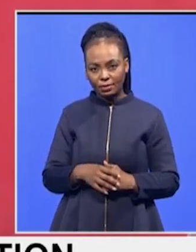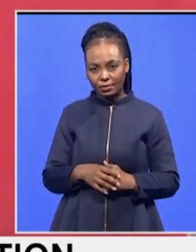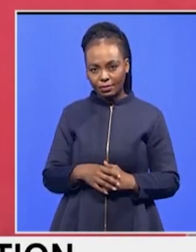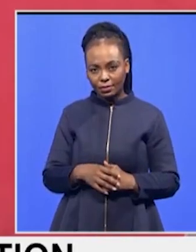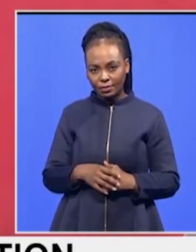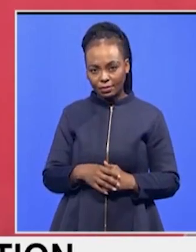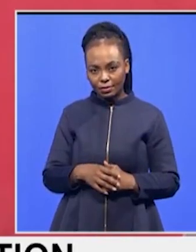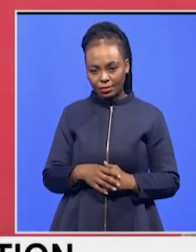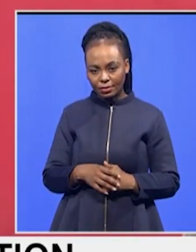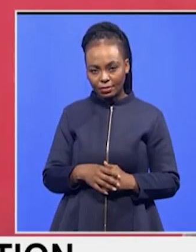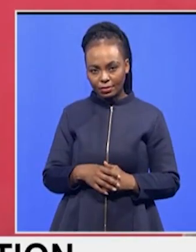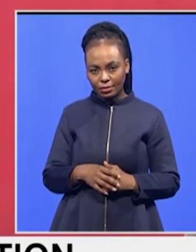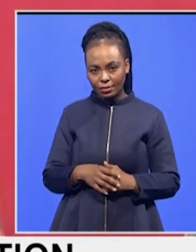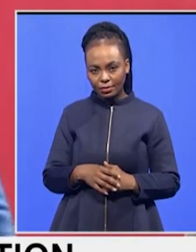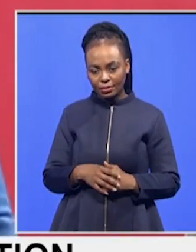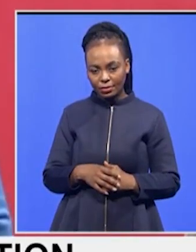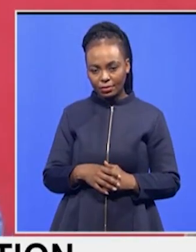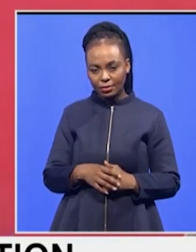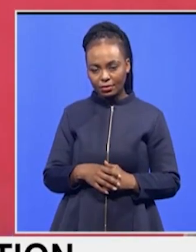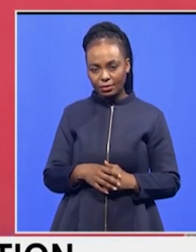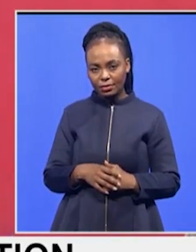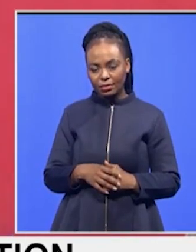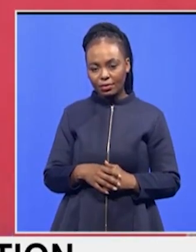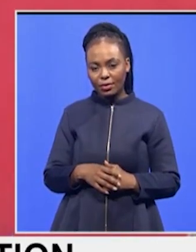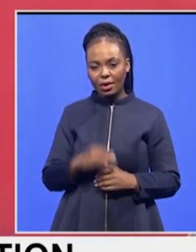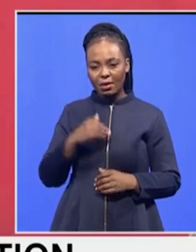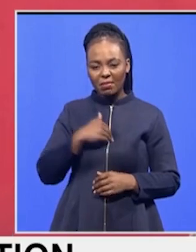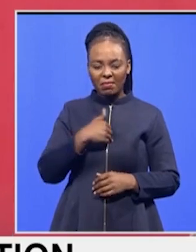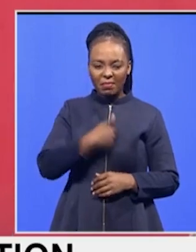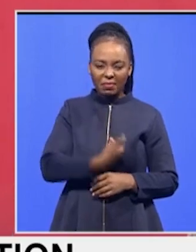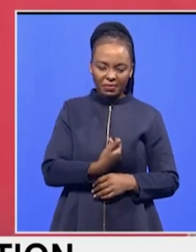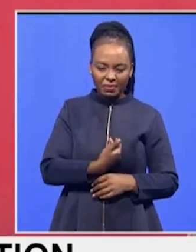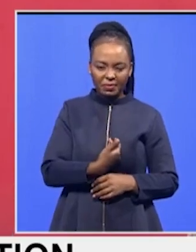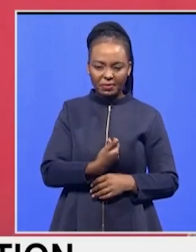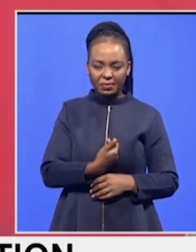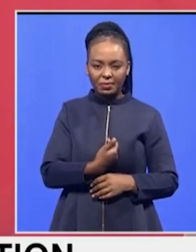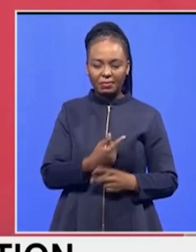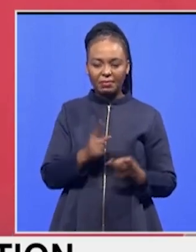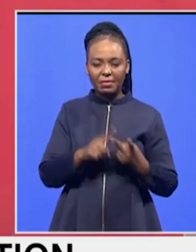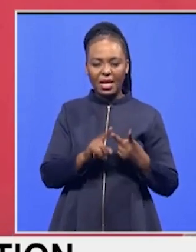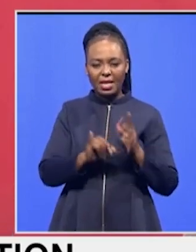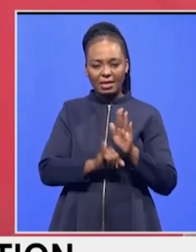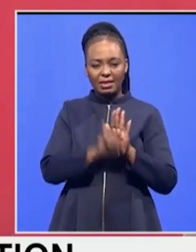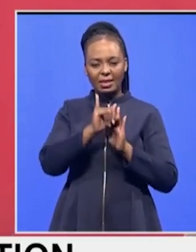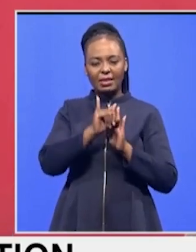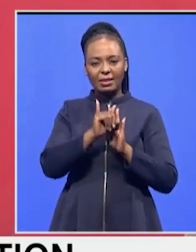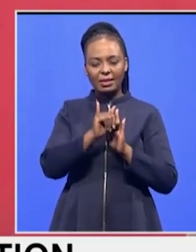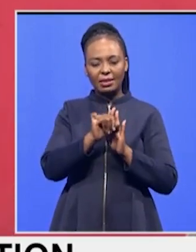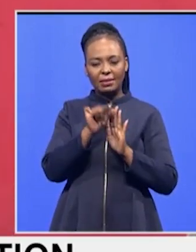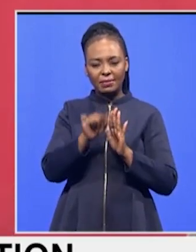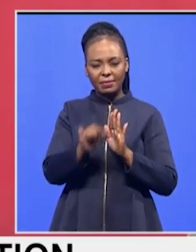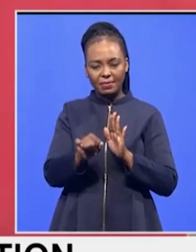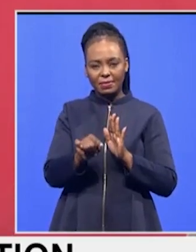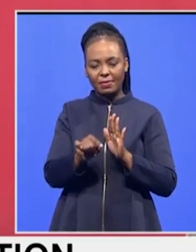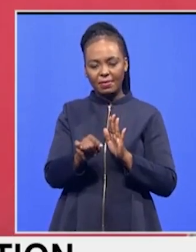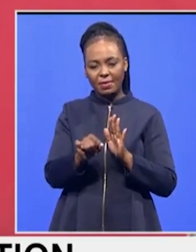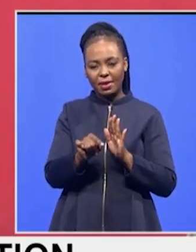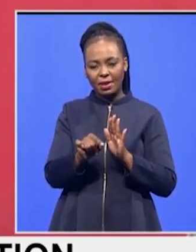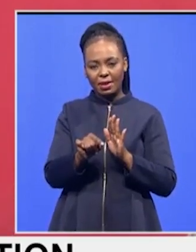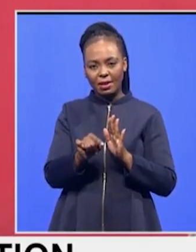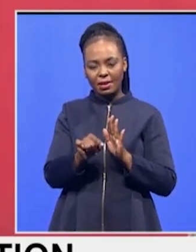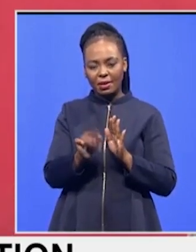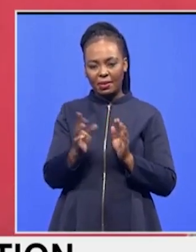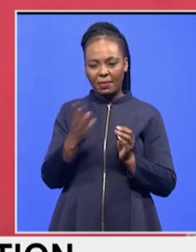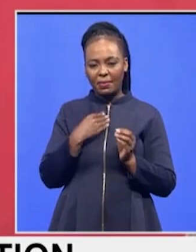That pain and that indignity is added to by the fact that we still have young children dying in pit